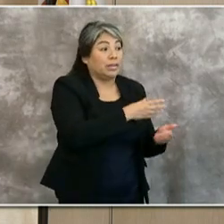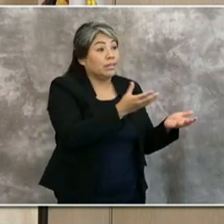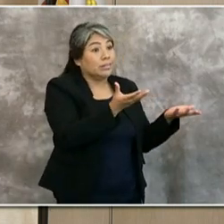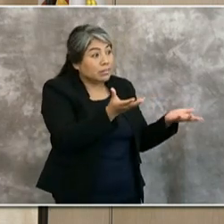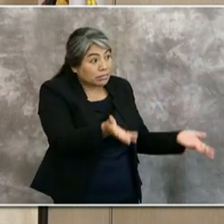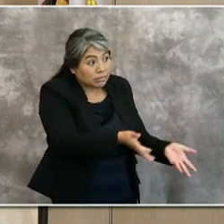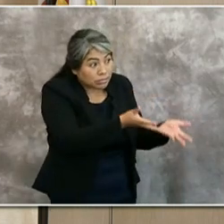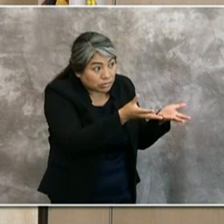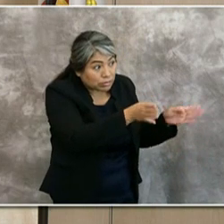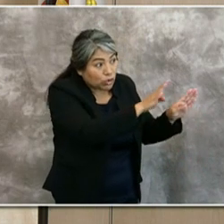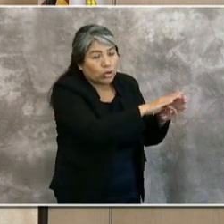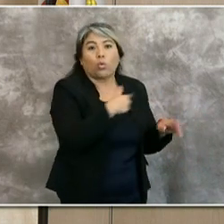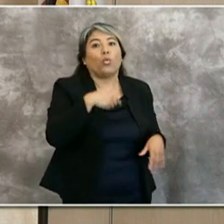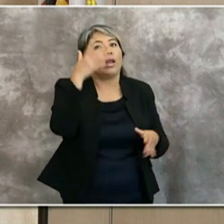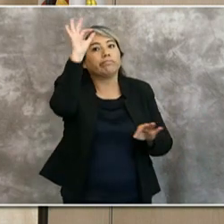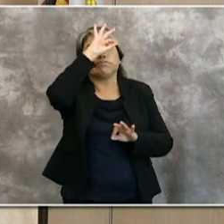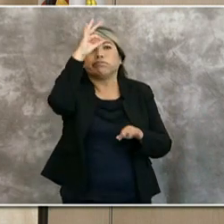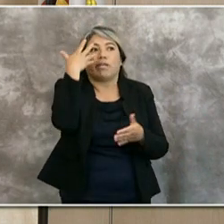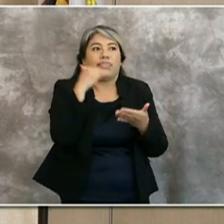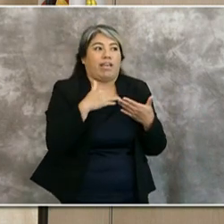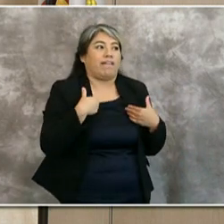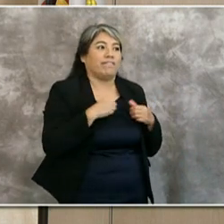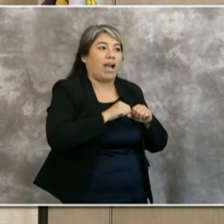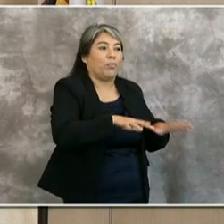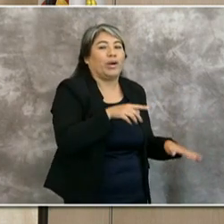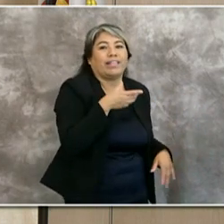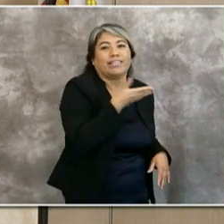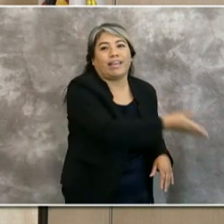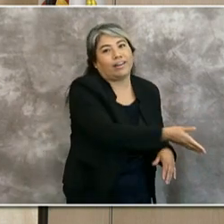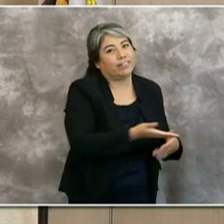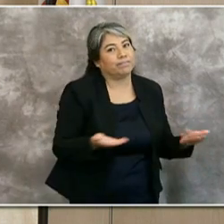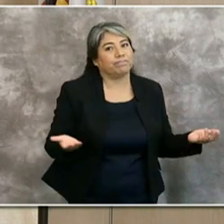close, we didn't know there was an outbreak there. So